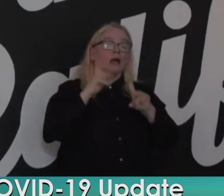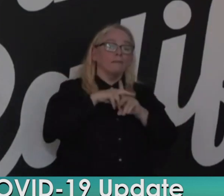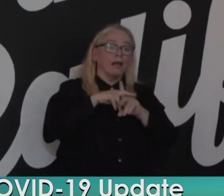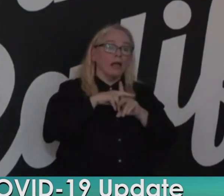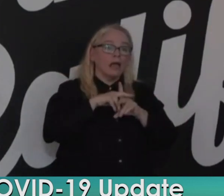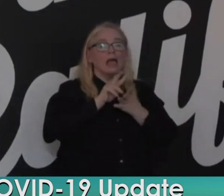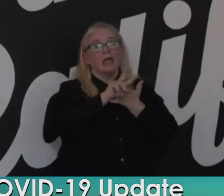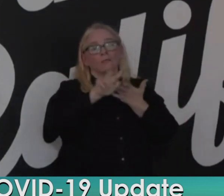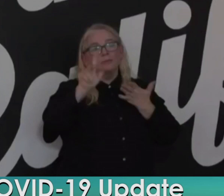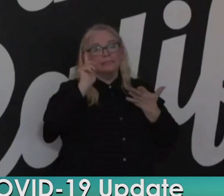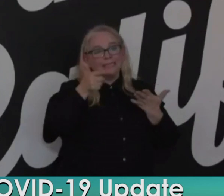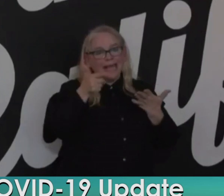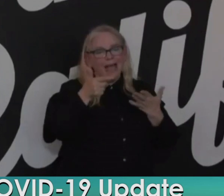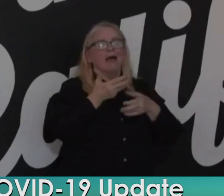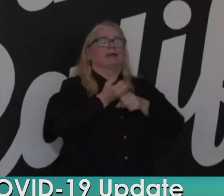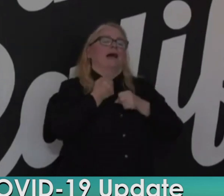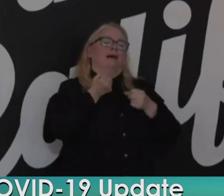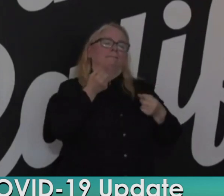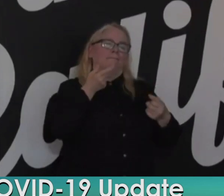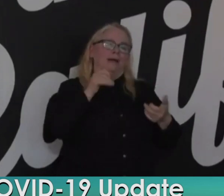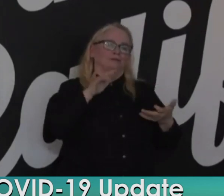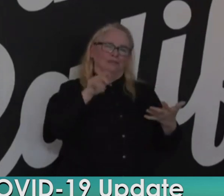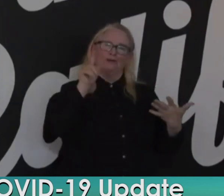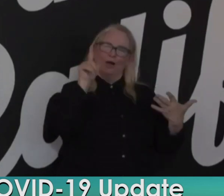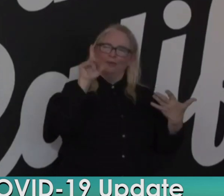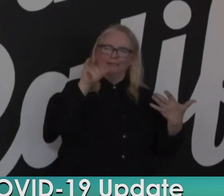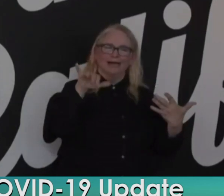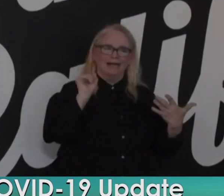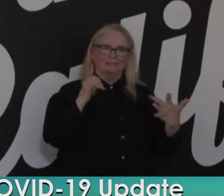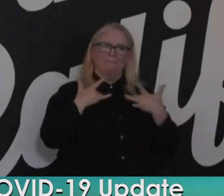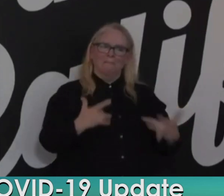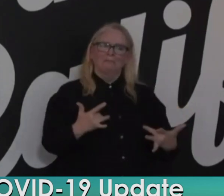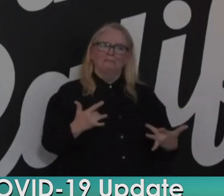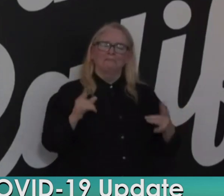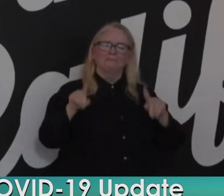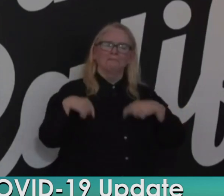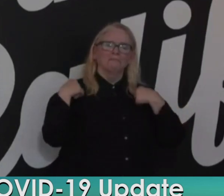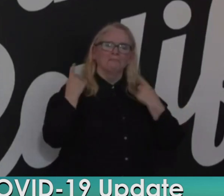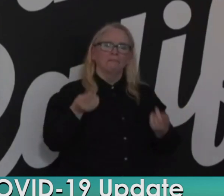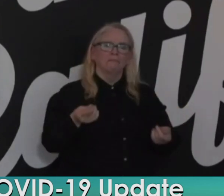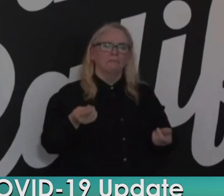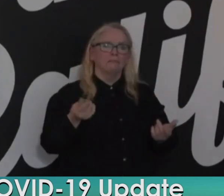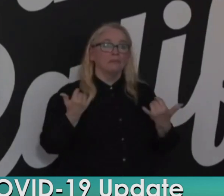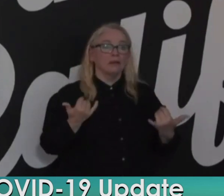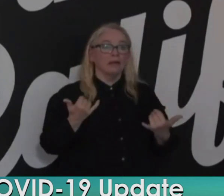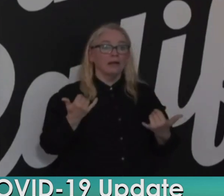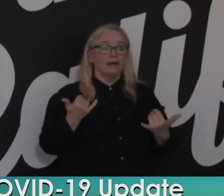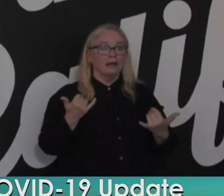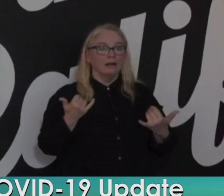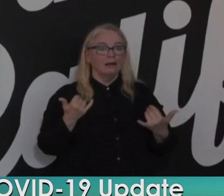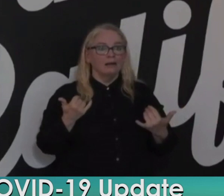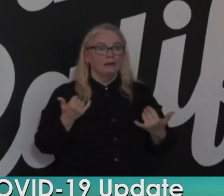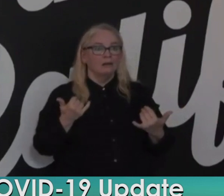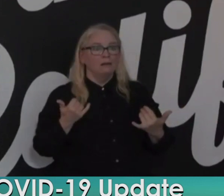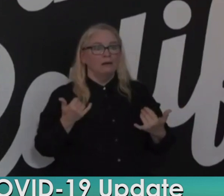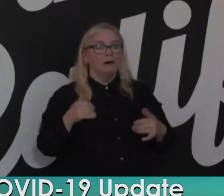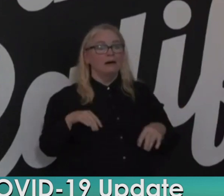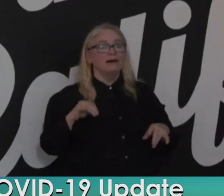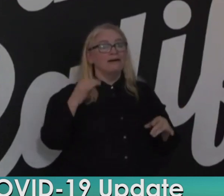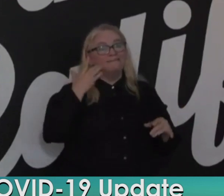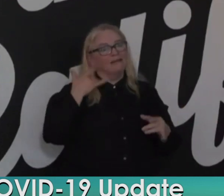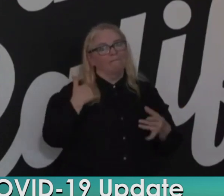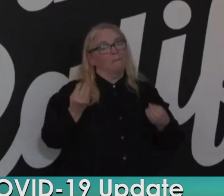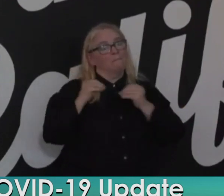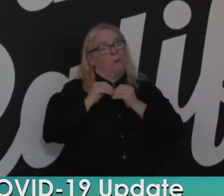They've been able to continue in that spirit, despite the unprecedented number of calls, unprecedented